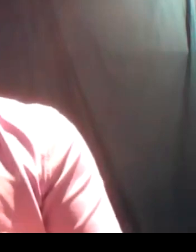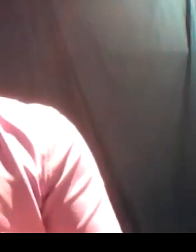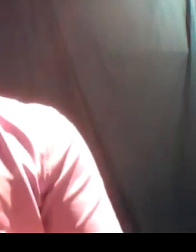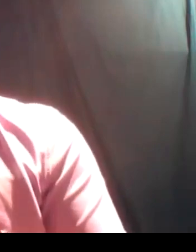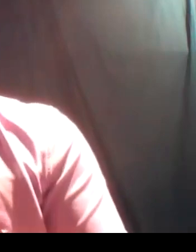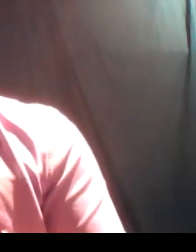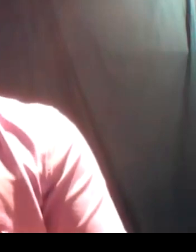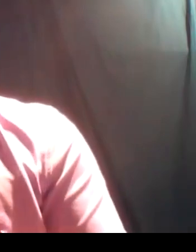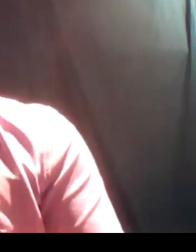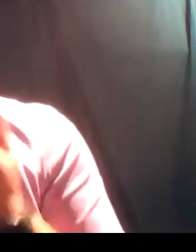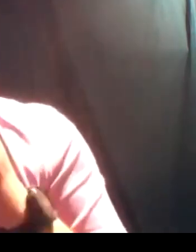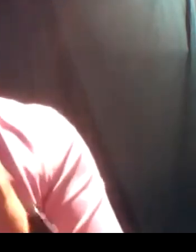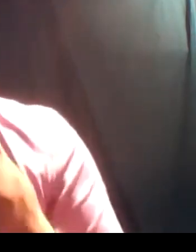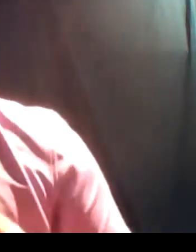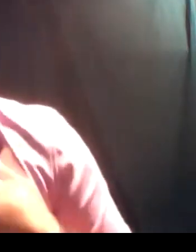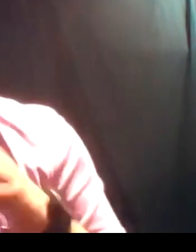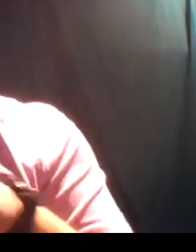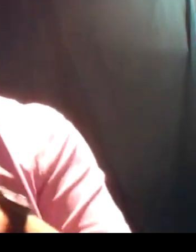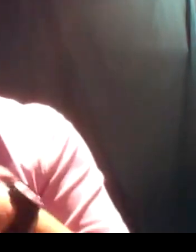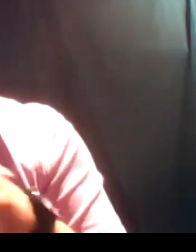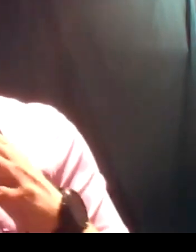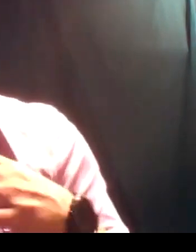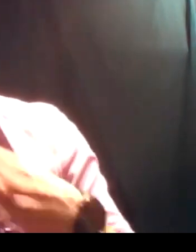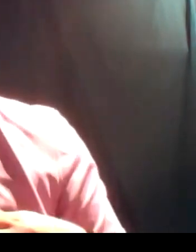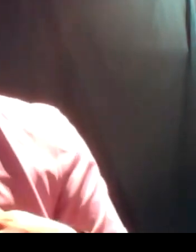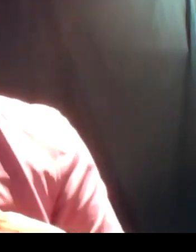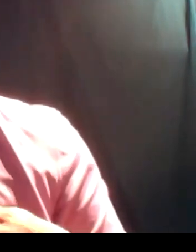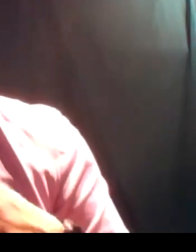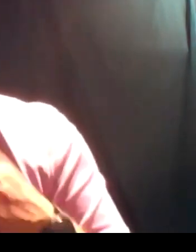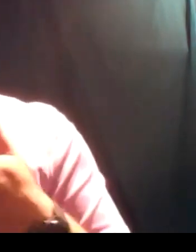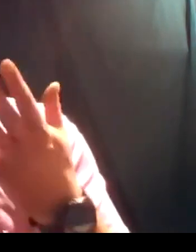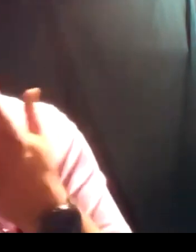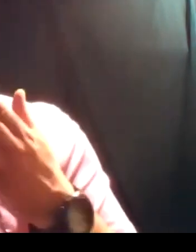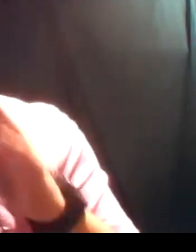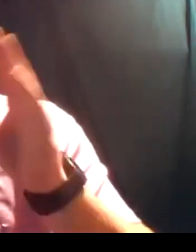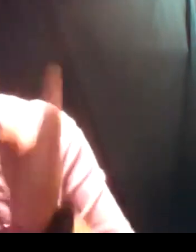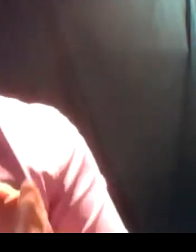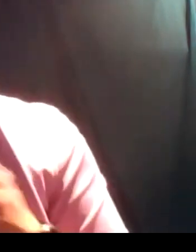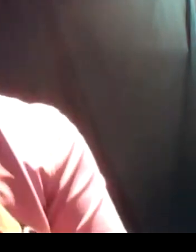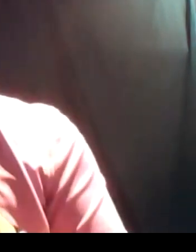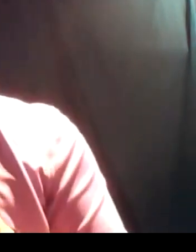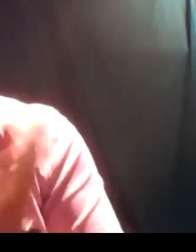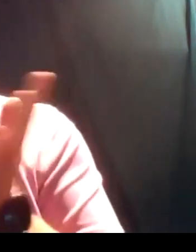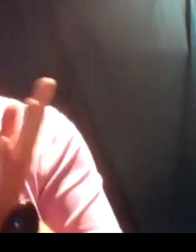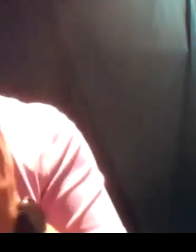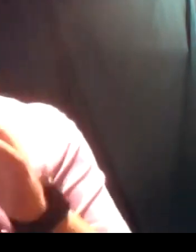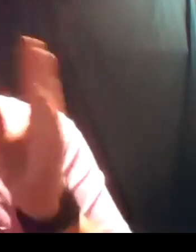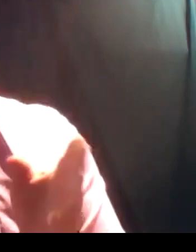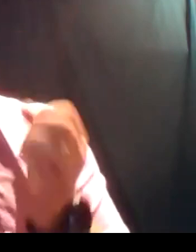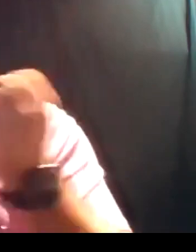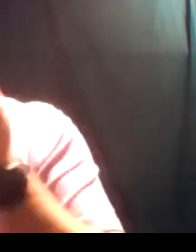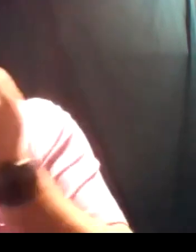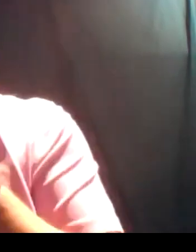Disability and Aging Community Living Advisory Committee for Housing Subcommittee. I'm an affordable and accessible housing